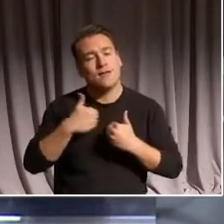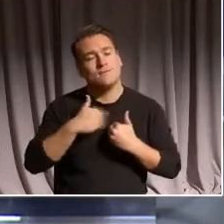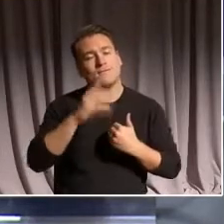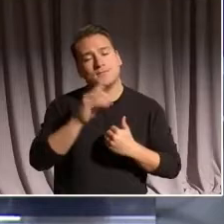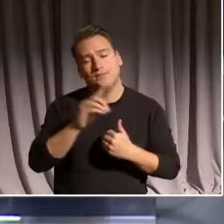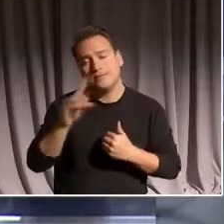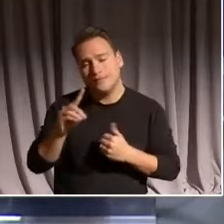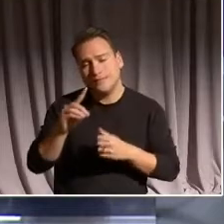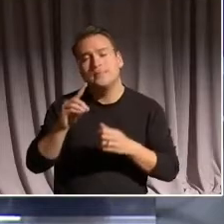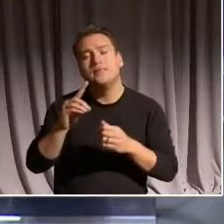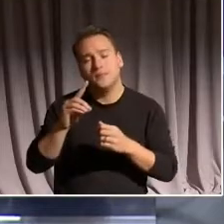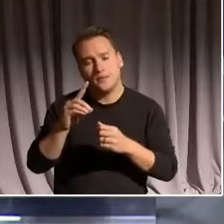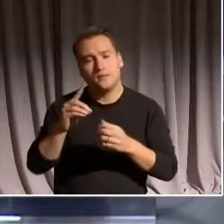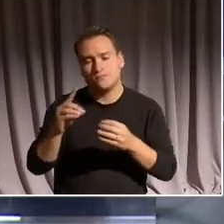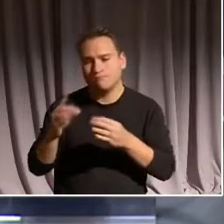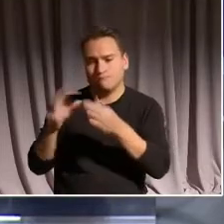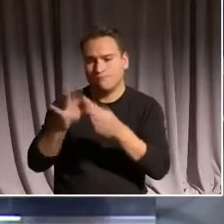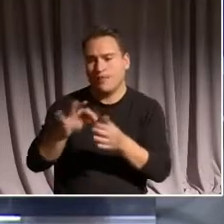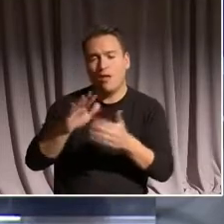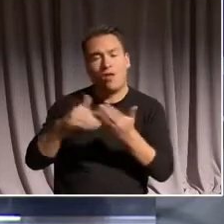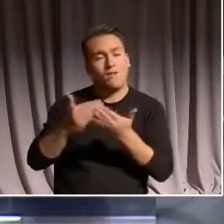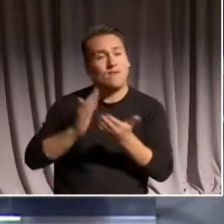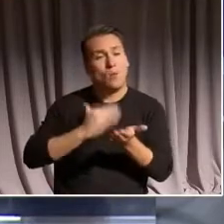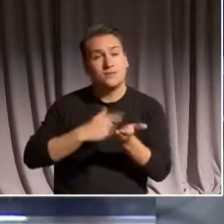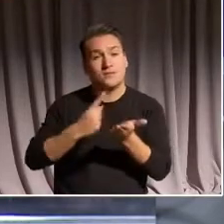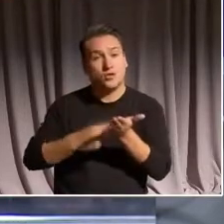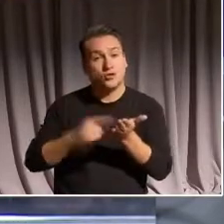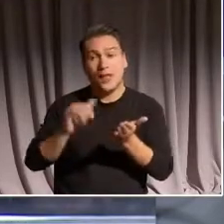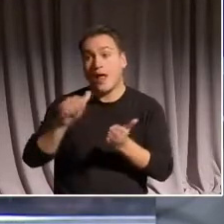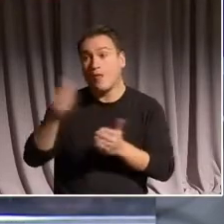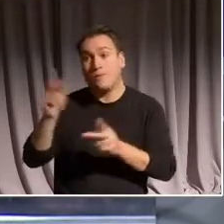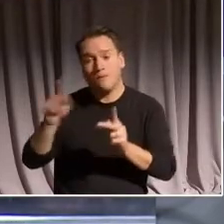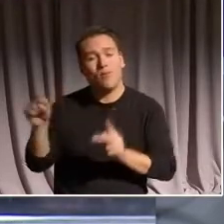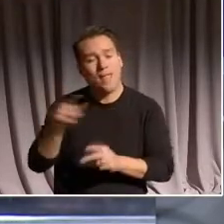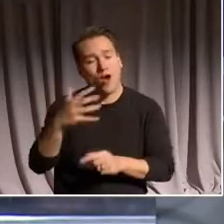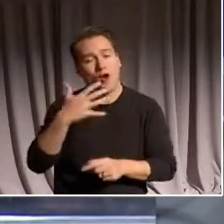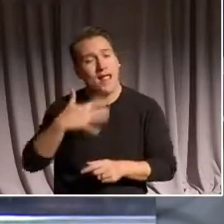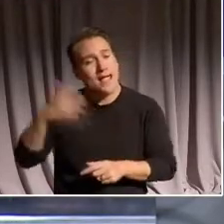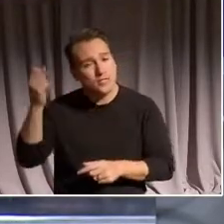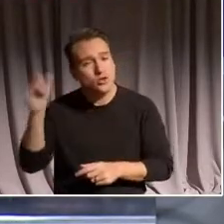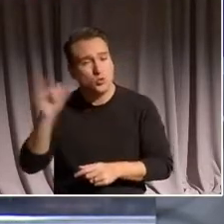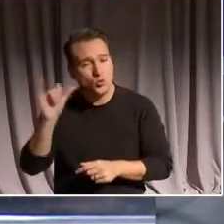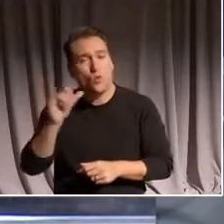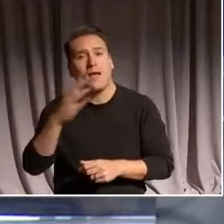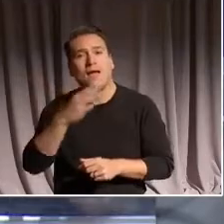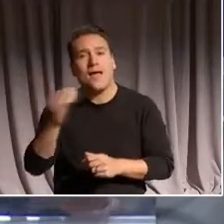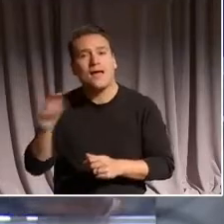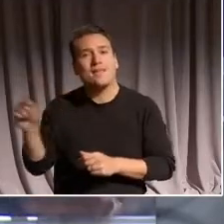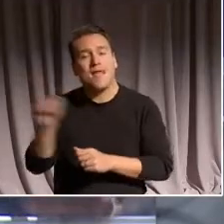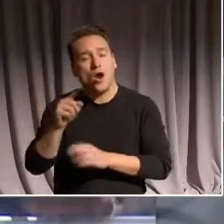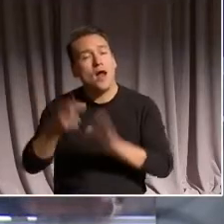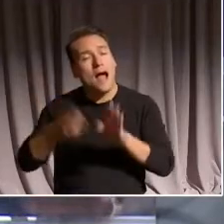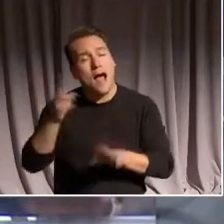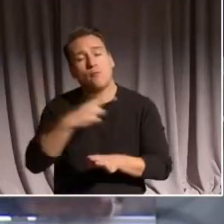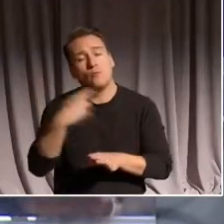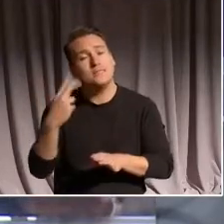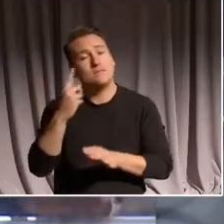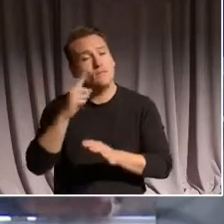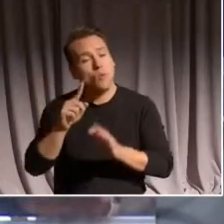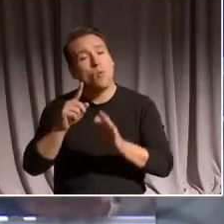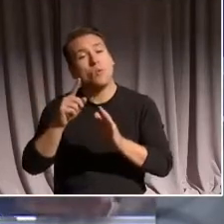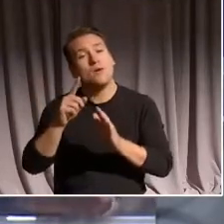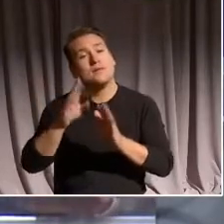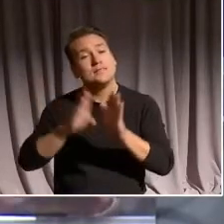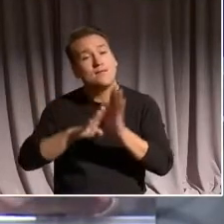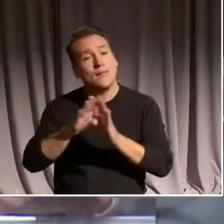all of our discussions, because like everyone else, they're also aging, and they are also at high risk for developing